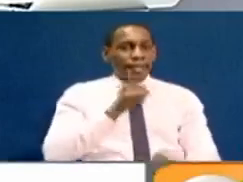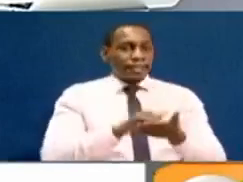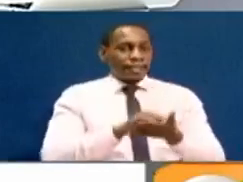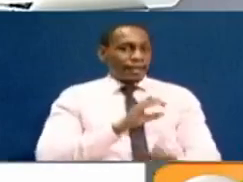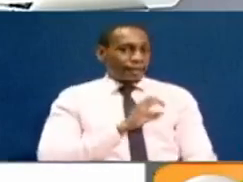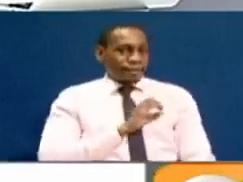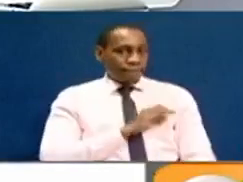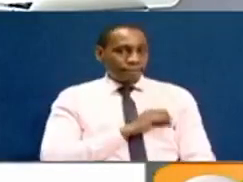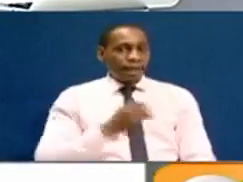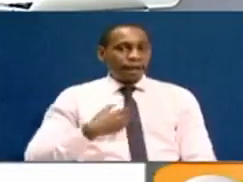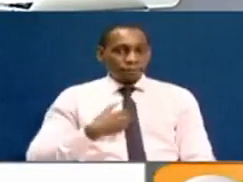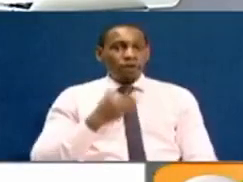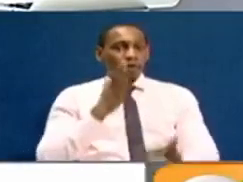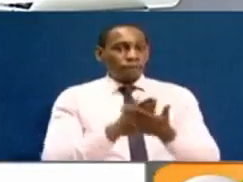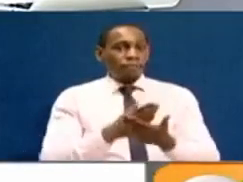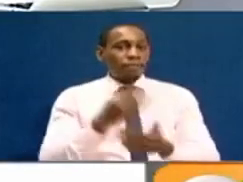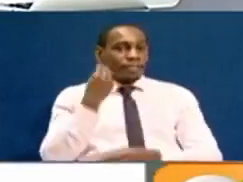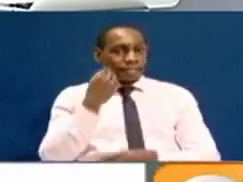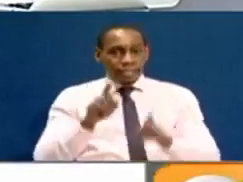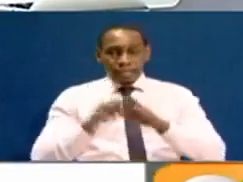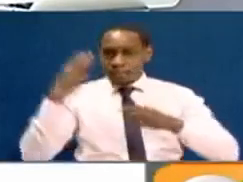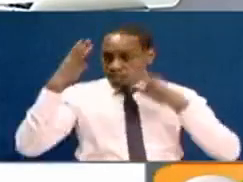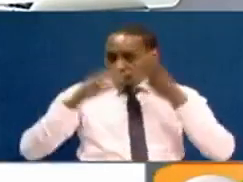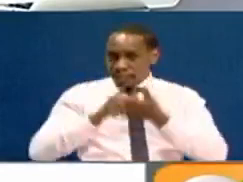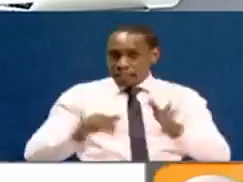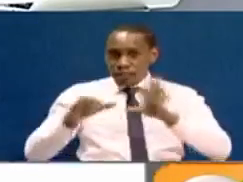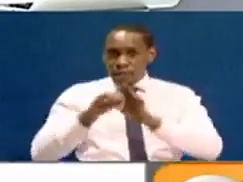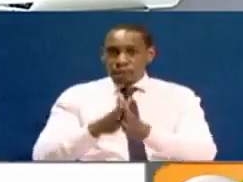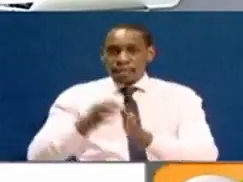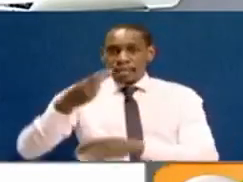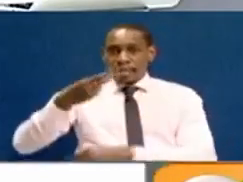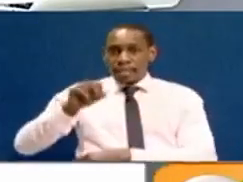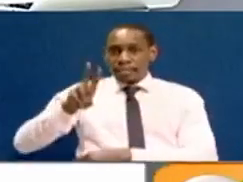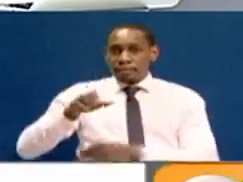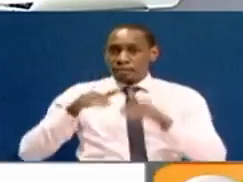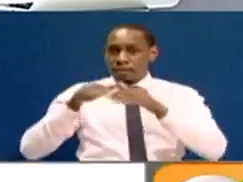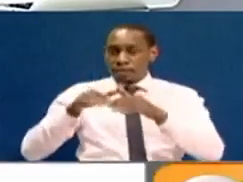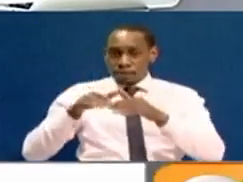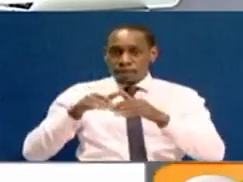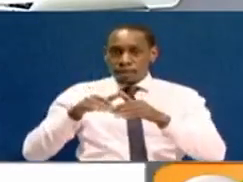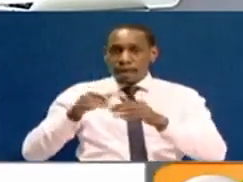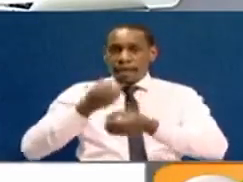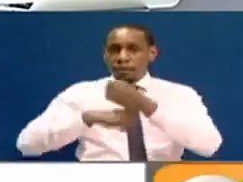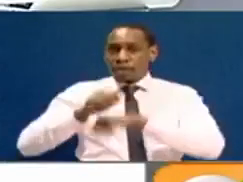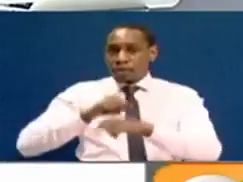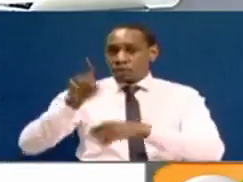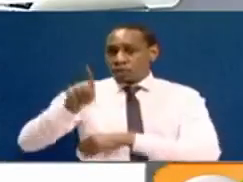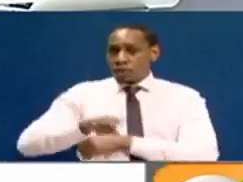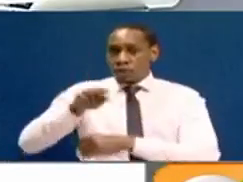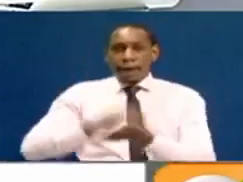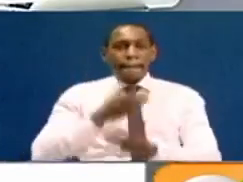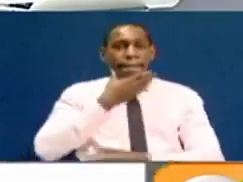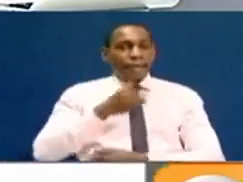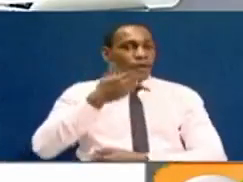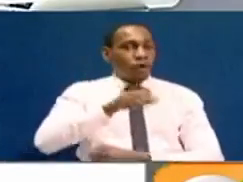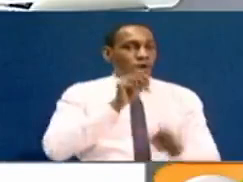fear of a positive test result and the ensuing worries, such as the association with HIV with sexual promiscuity. As a result, men